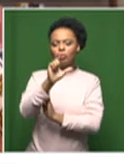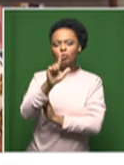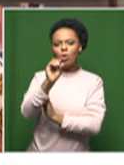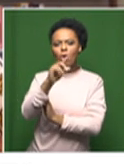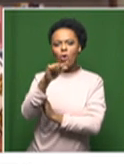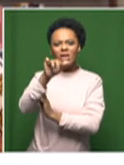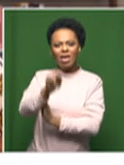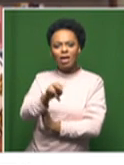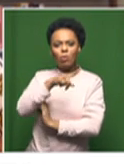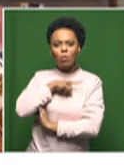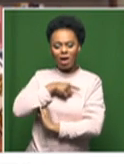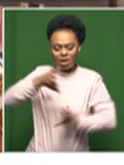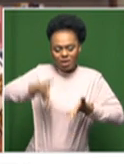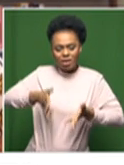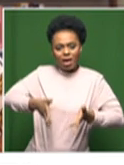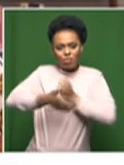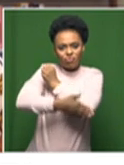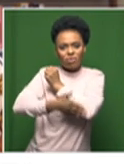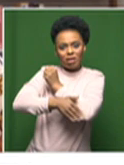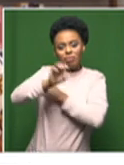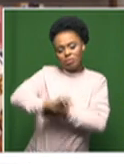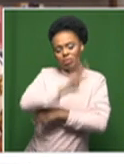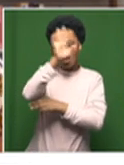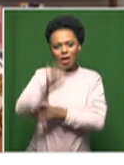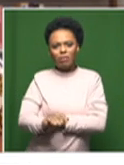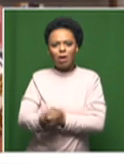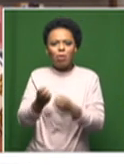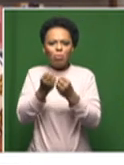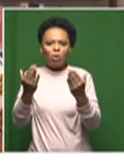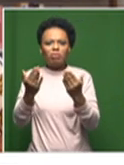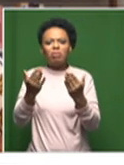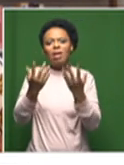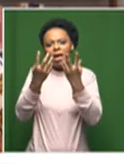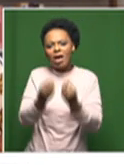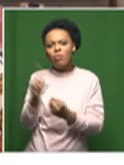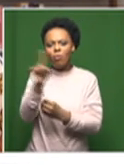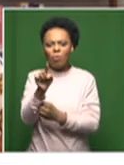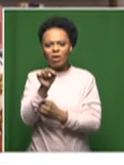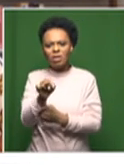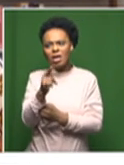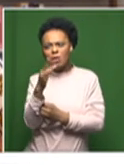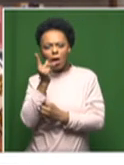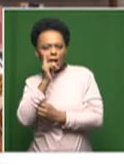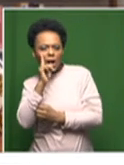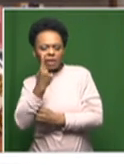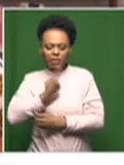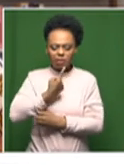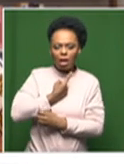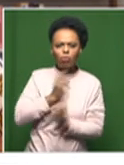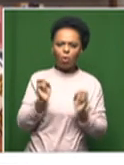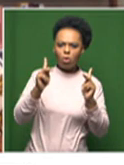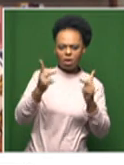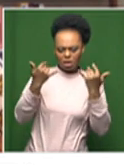We are a country replete with platitudes. And if you look at, as you yourself say, after